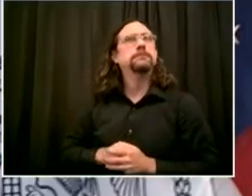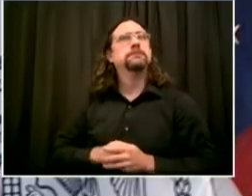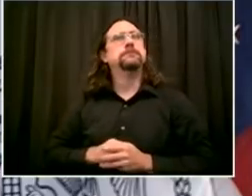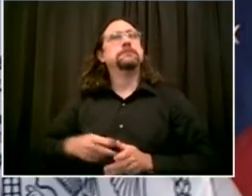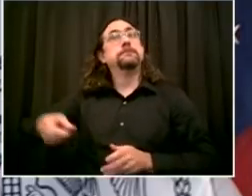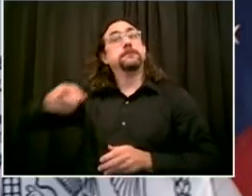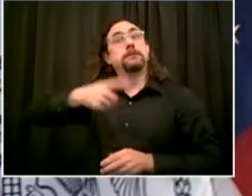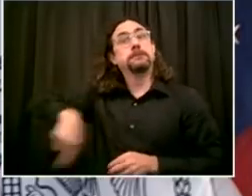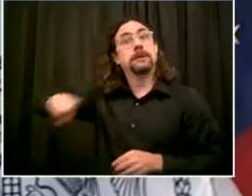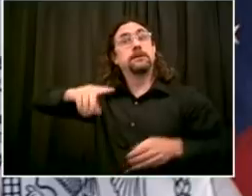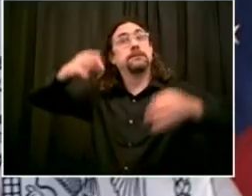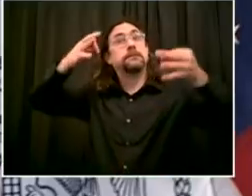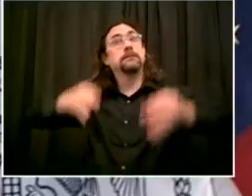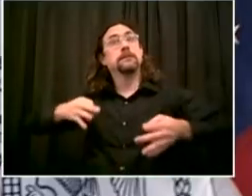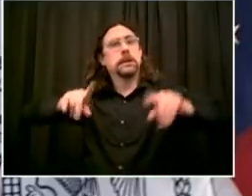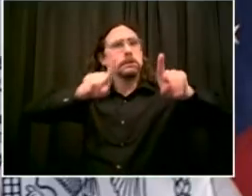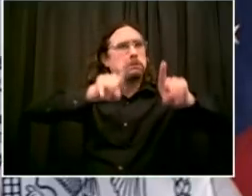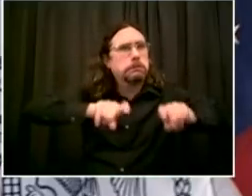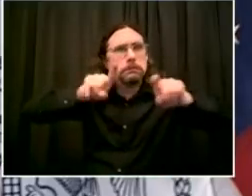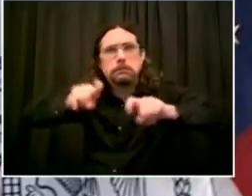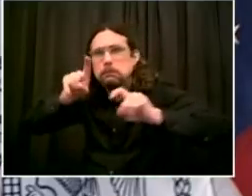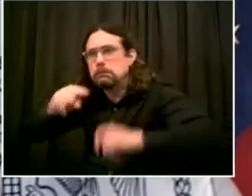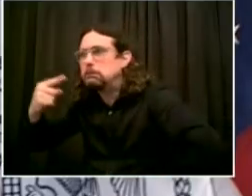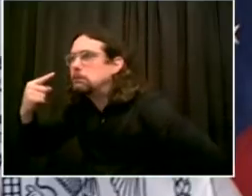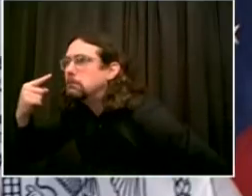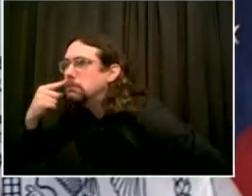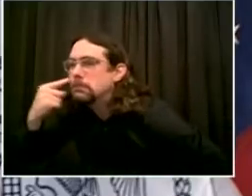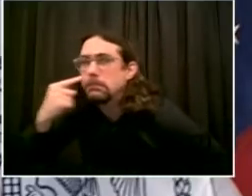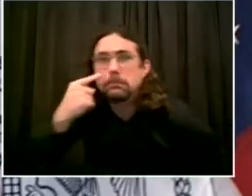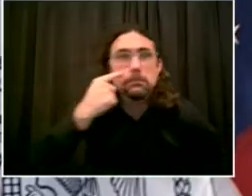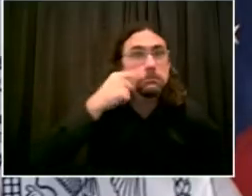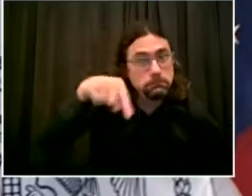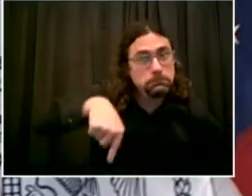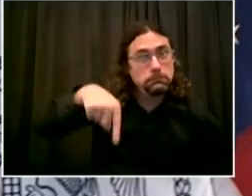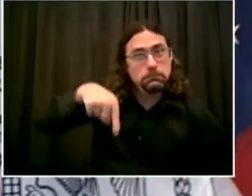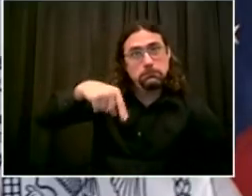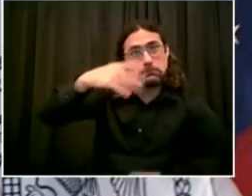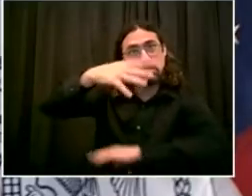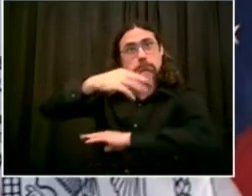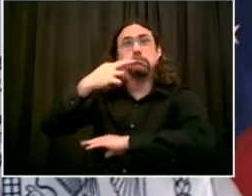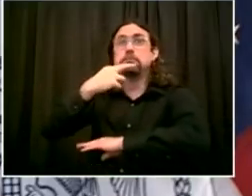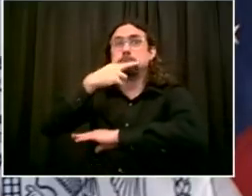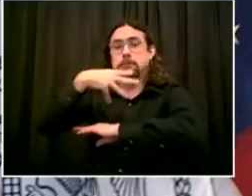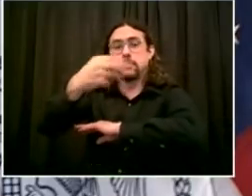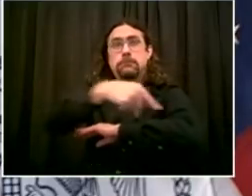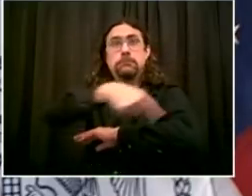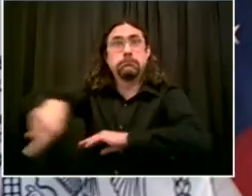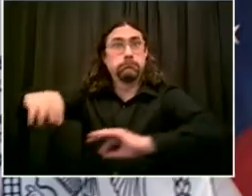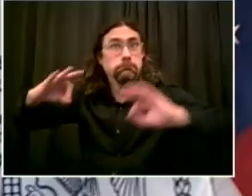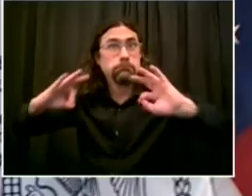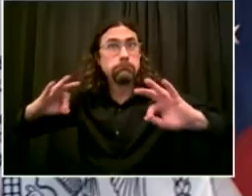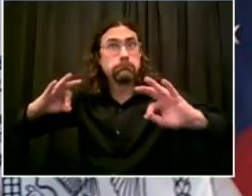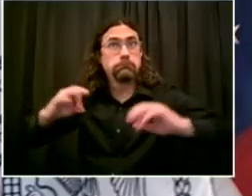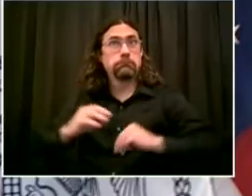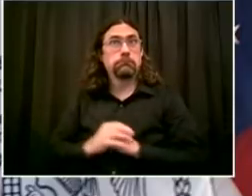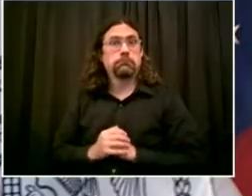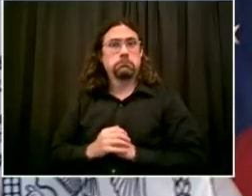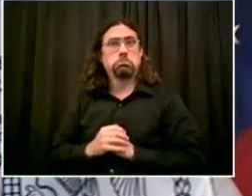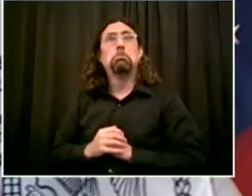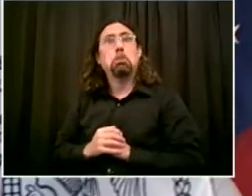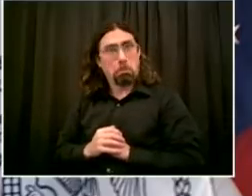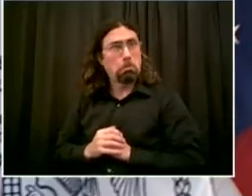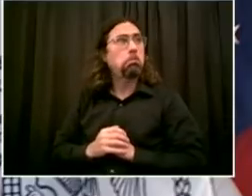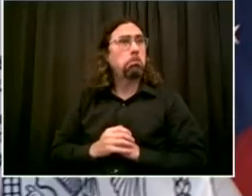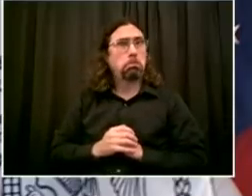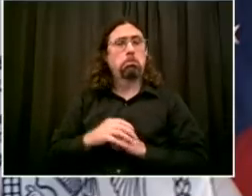get a whole lot of time in that way if you're a restaurant. We're going to look at whether we can go farther this year. That's still an open question. But I think it's